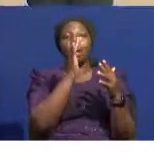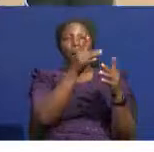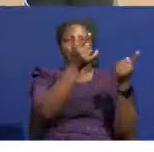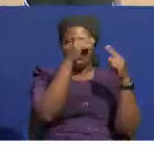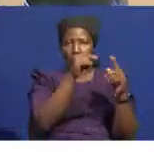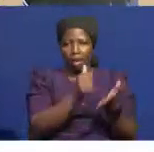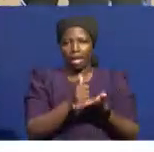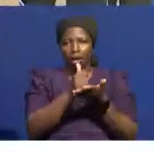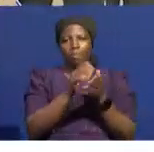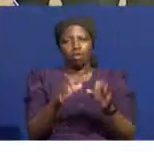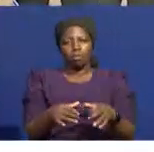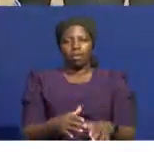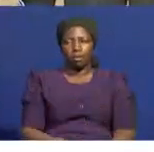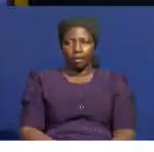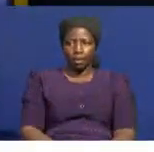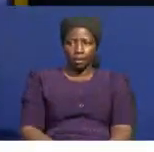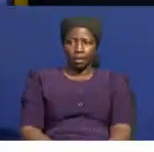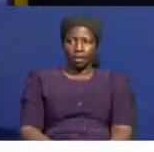community.